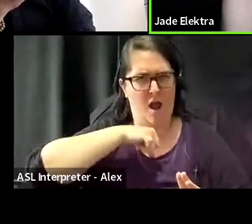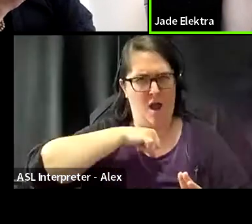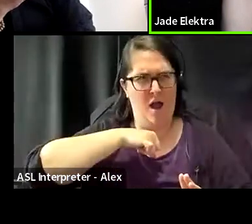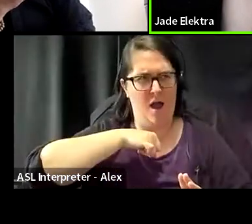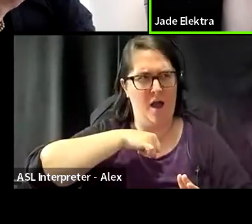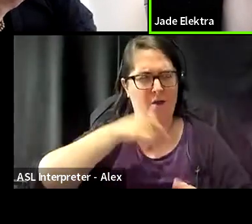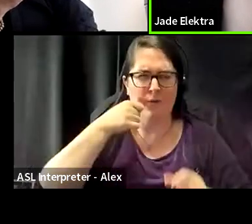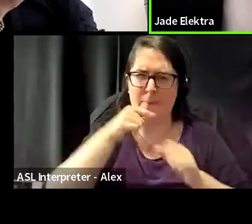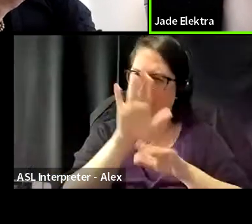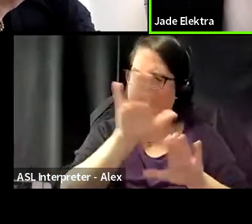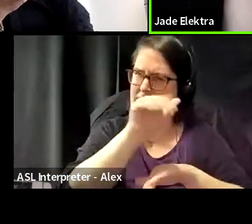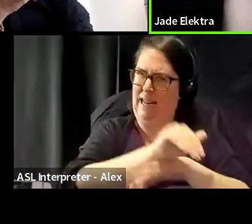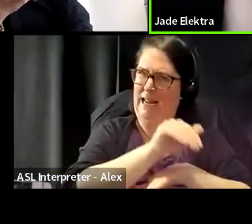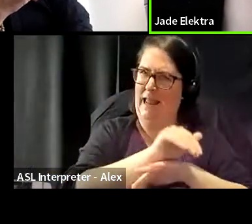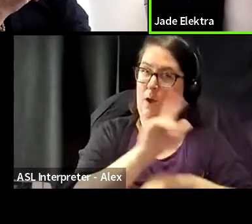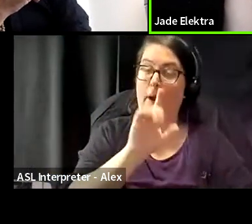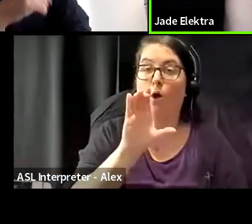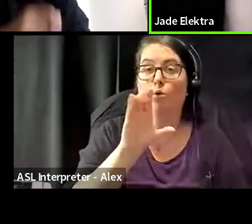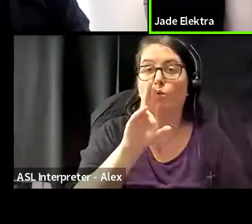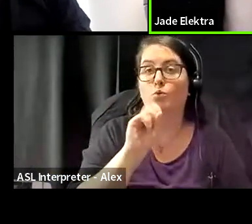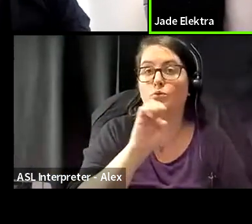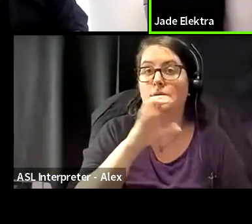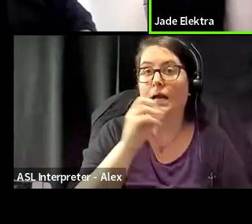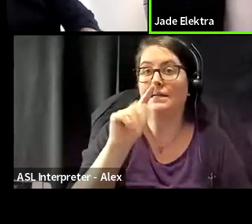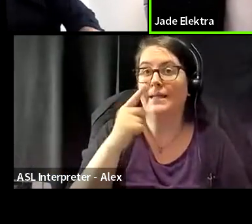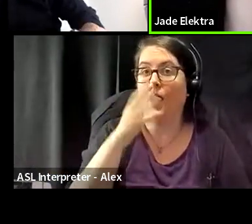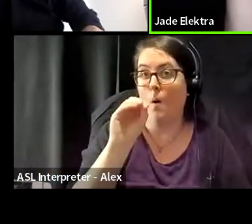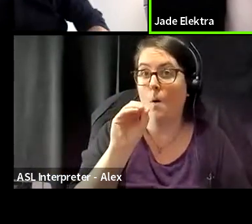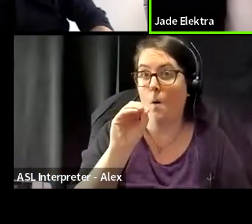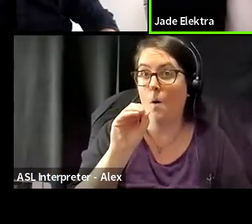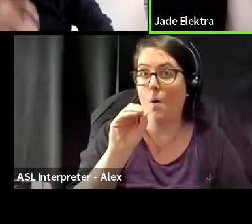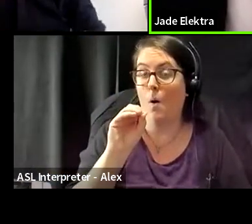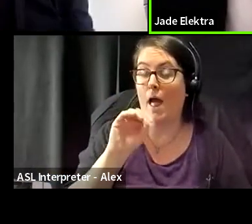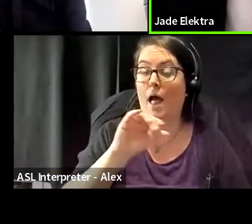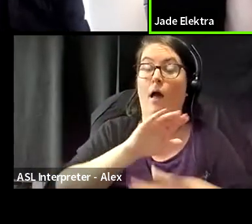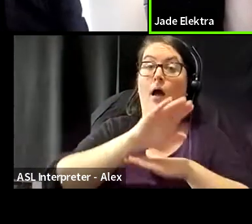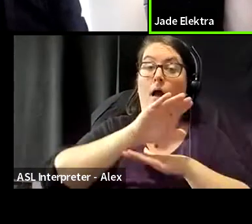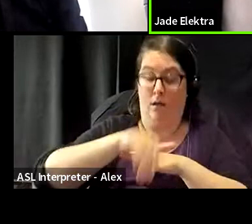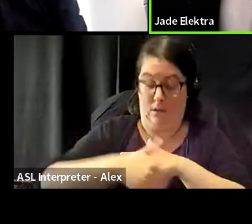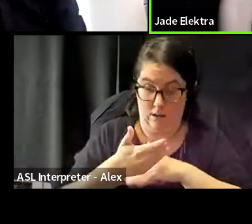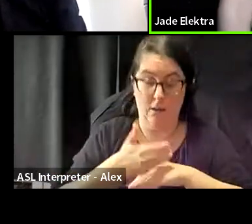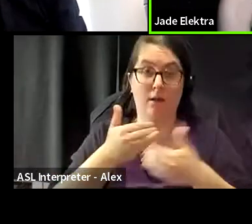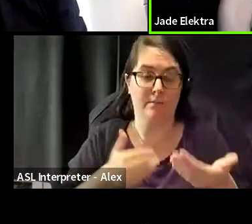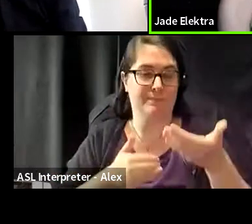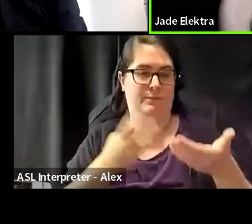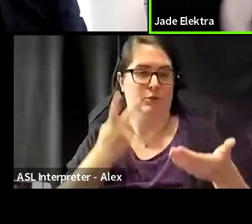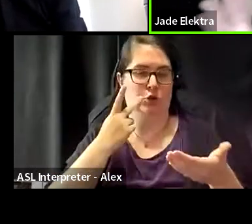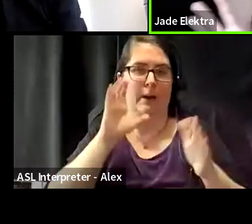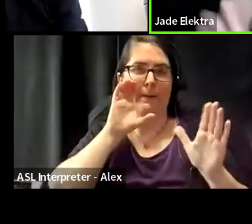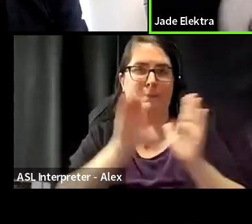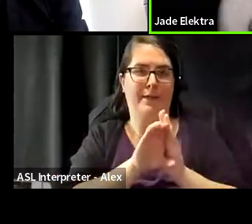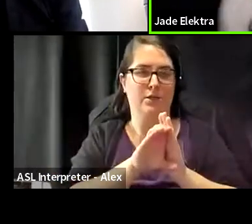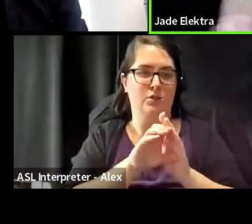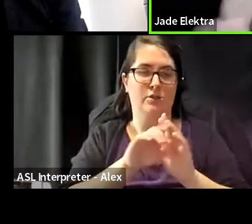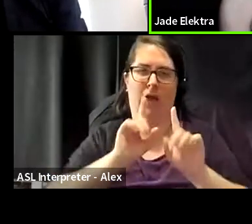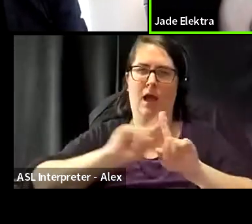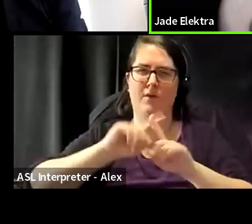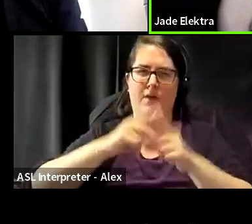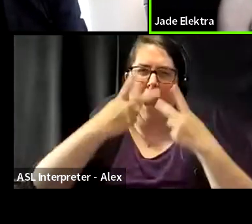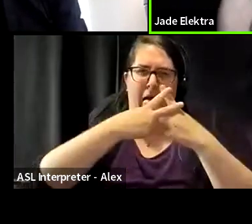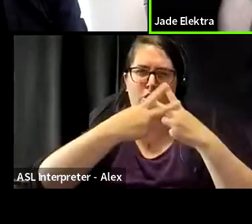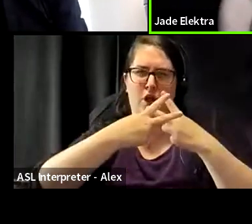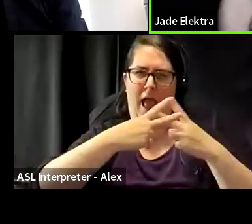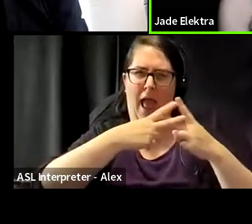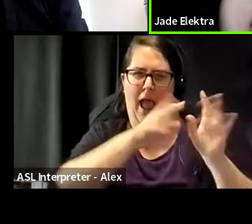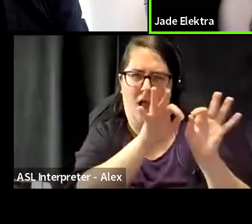on a Sunday night at Cruise and Tangos, I happened to see the pictures the next morning, and there were all kinds of crazy hashtags attached to